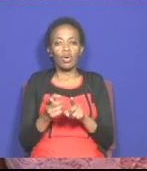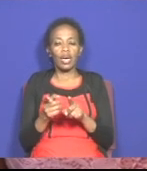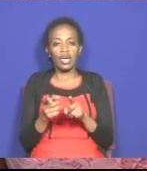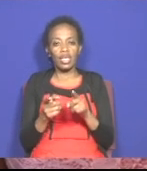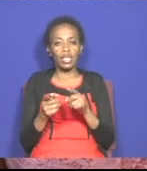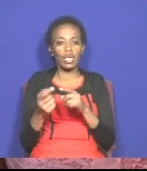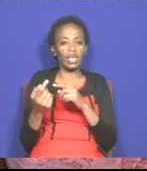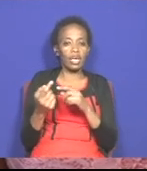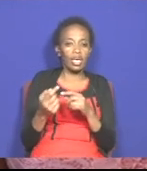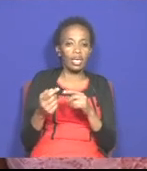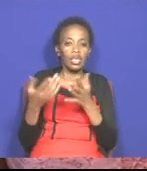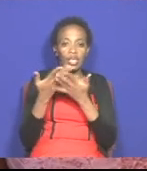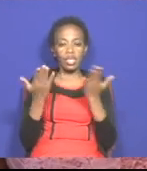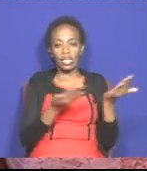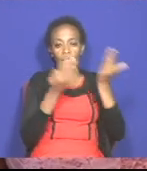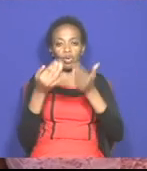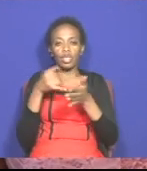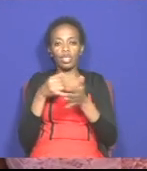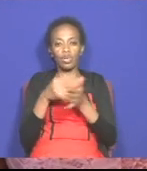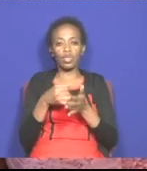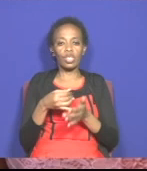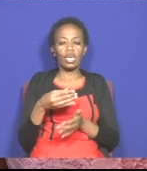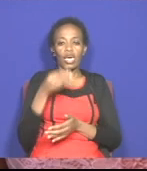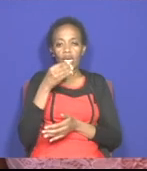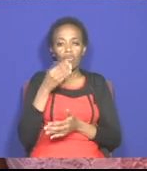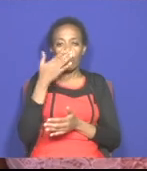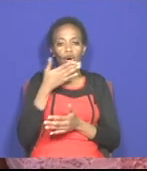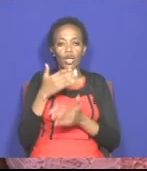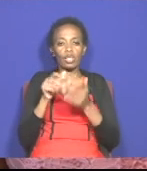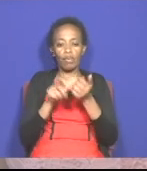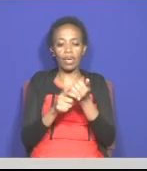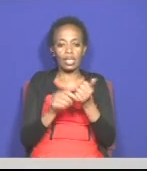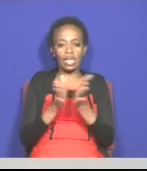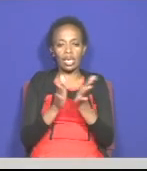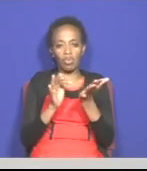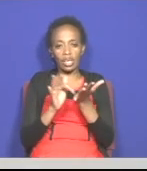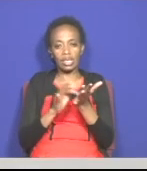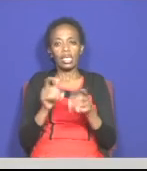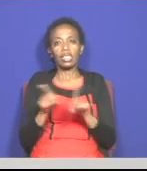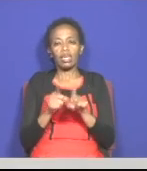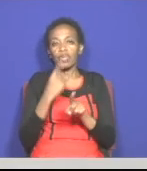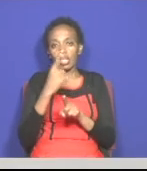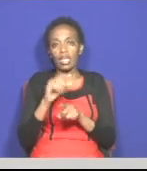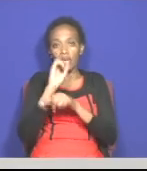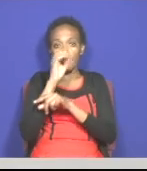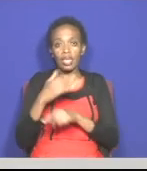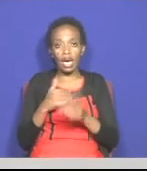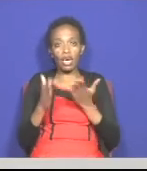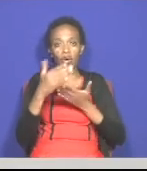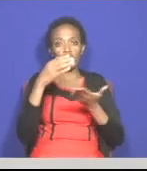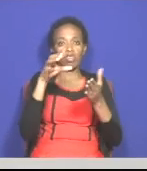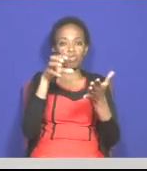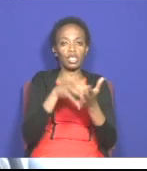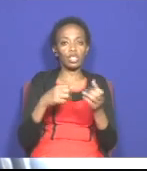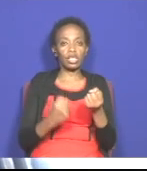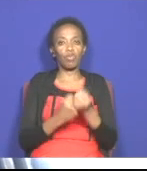duty-free commodity imports, including edible oils, maize, and rice. While stating that the media never took a collective position in